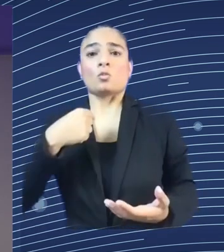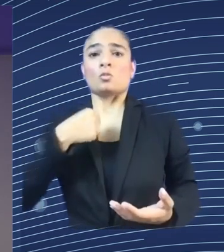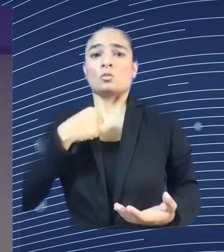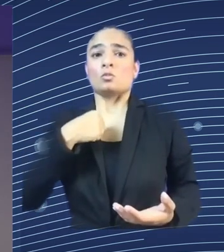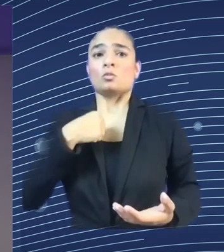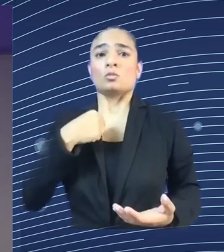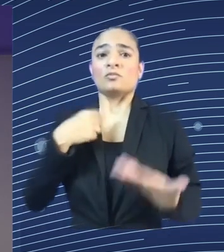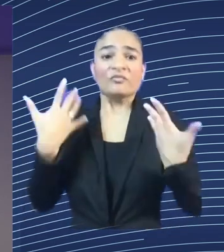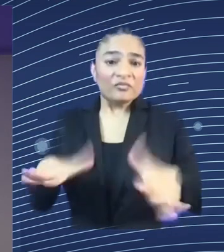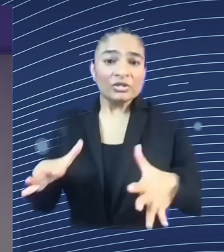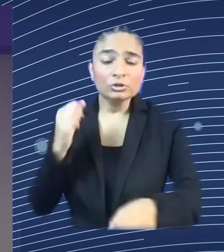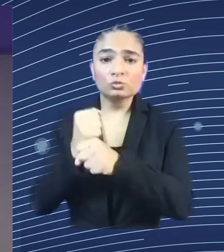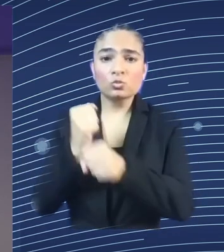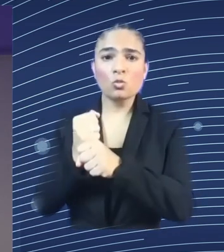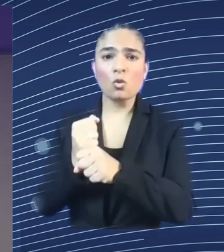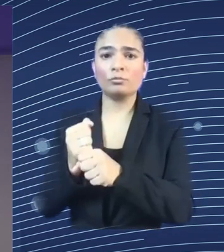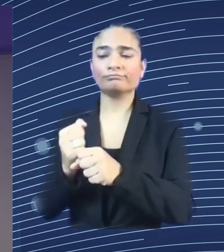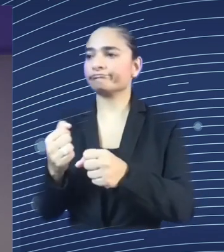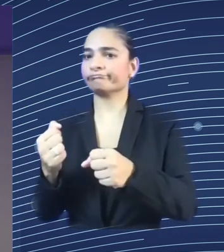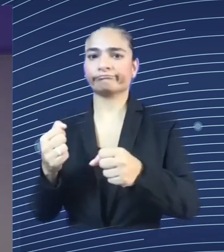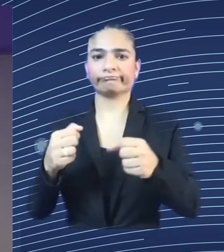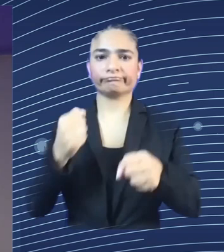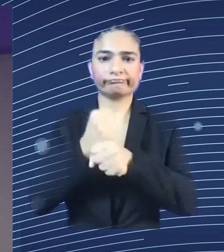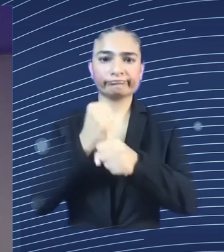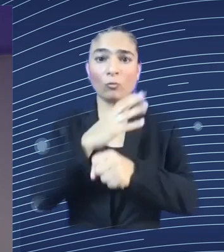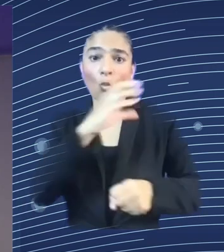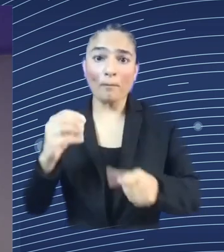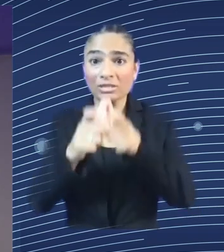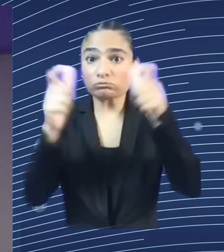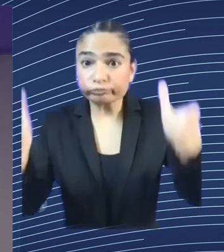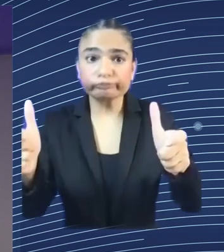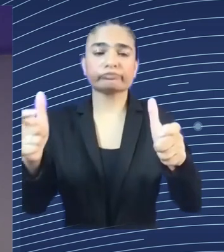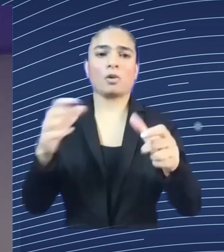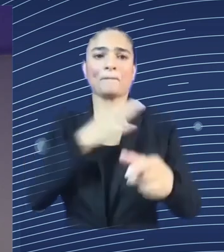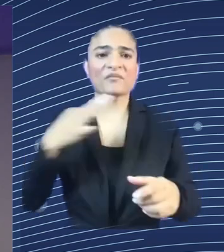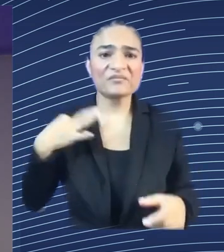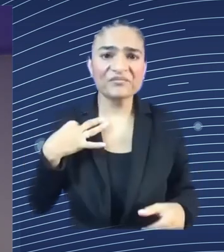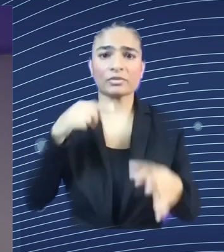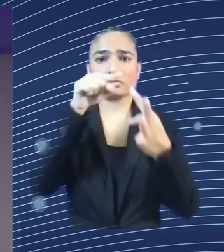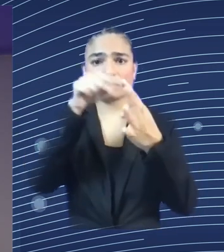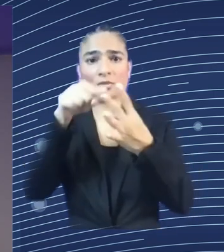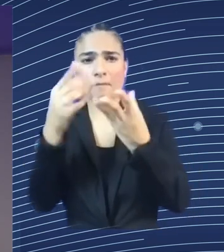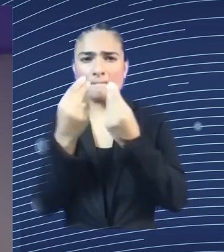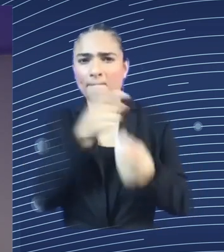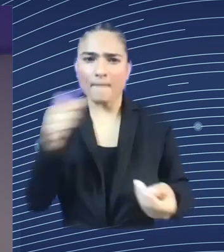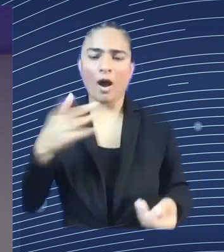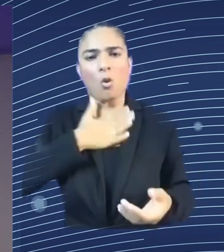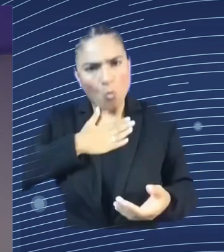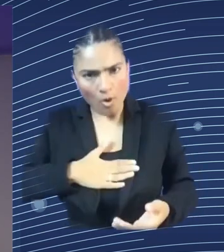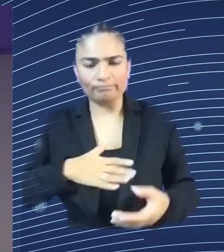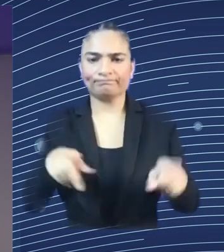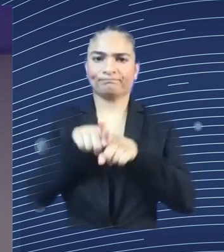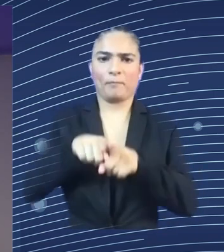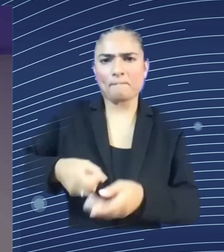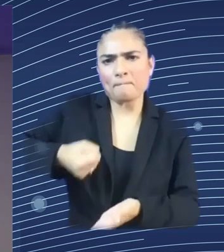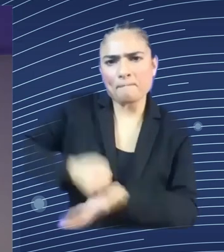minimum because they see this as an extra burden and financial burden. And in the beginning, we wanted